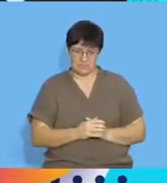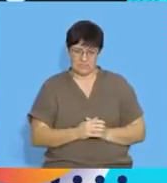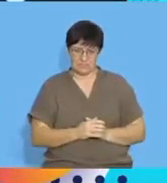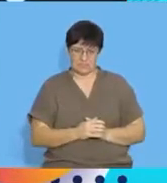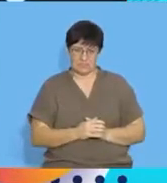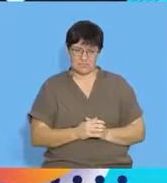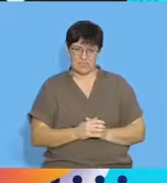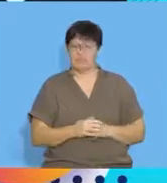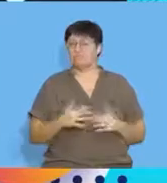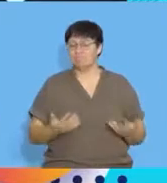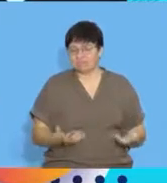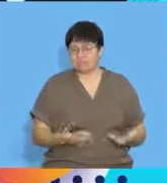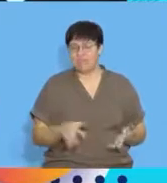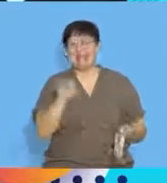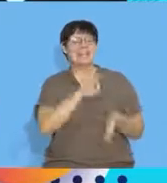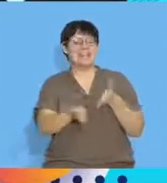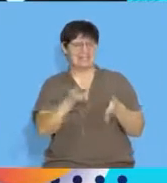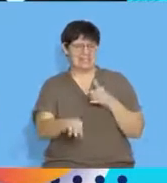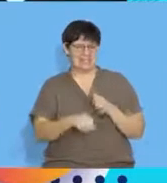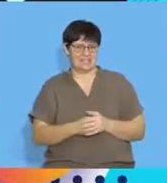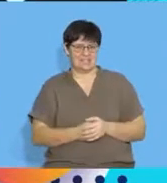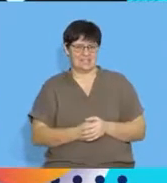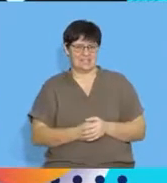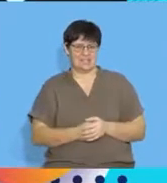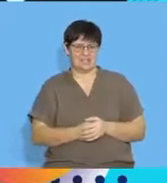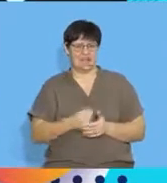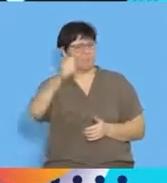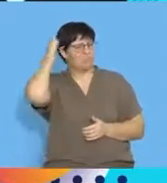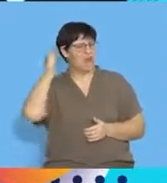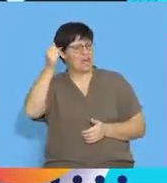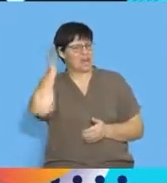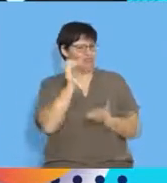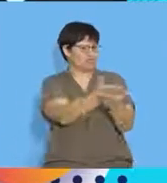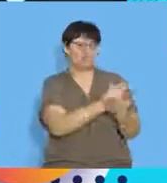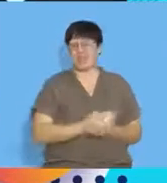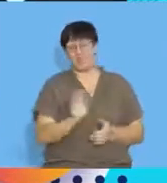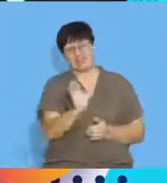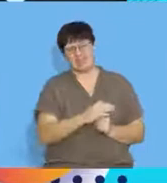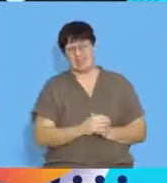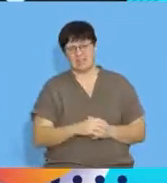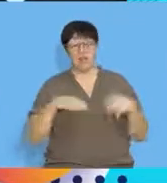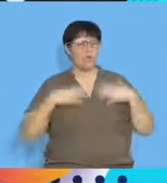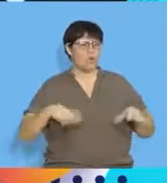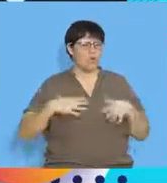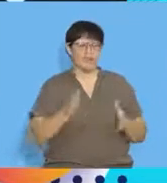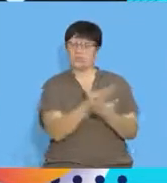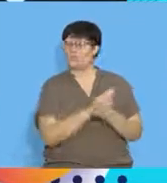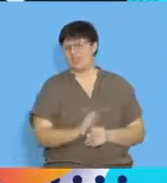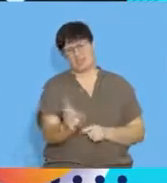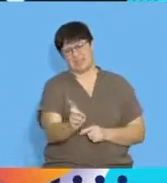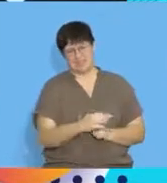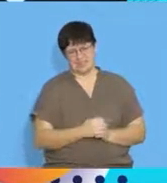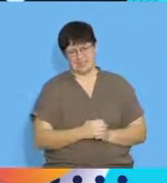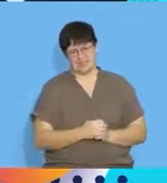when it comes to hygiene, don't share brushes with each other. Don't share clothes with each other, right? I know we